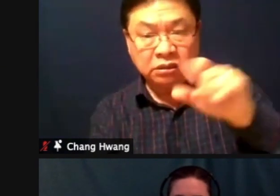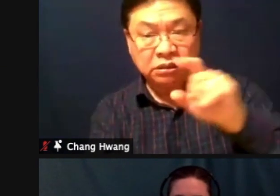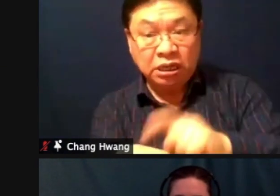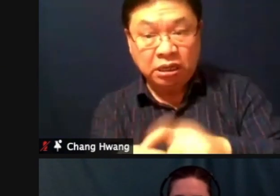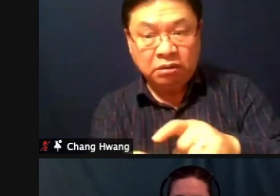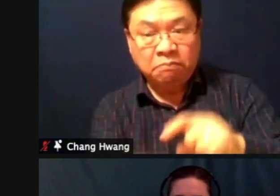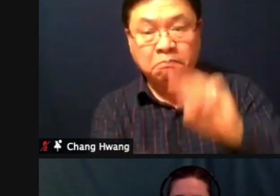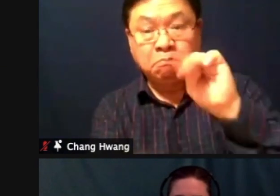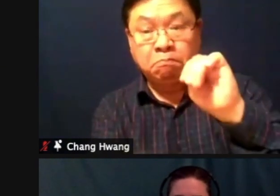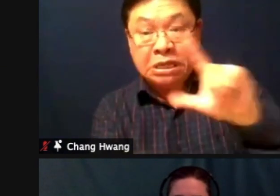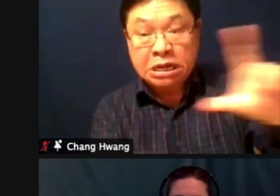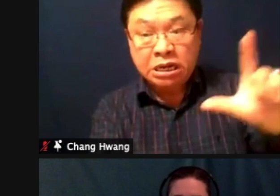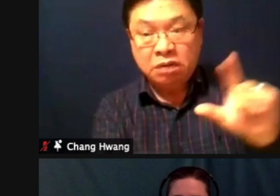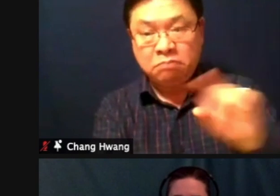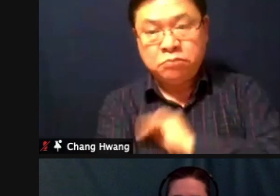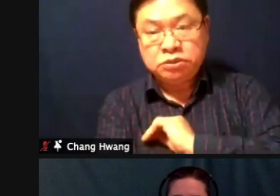in 1887.